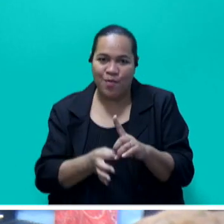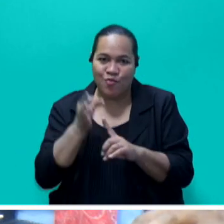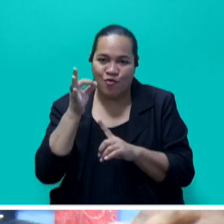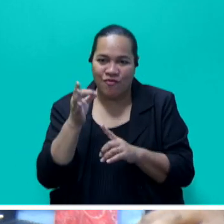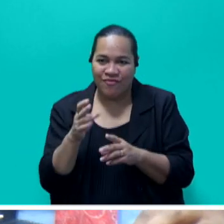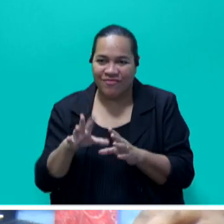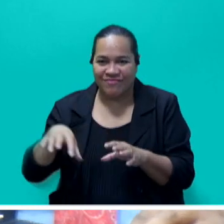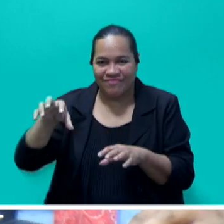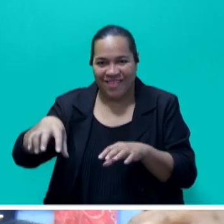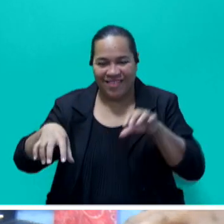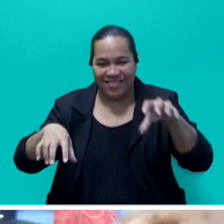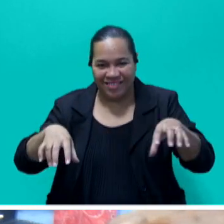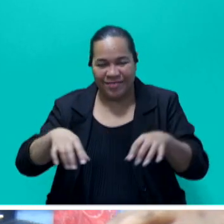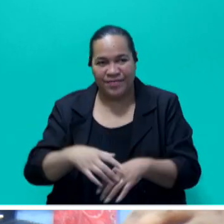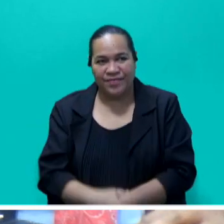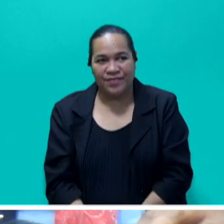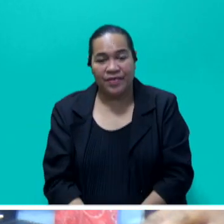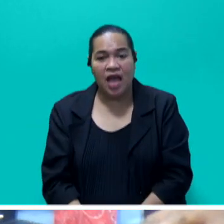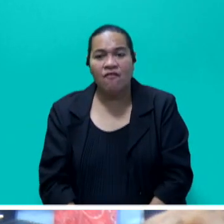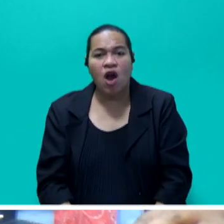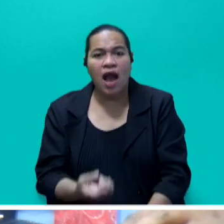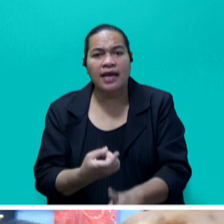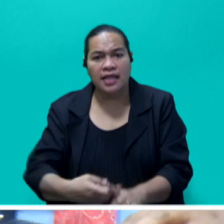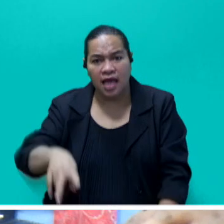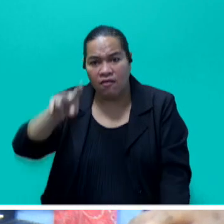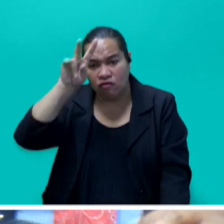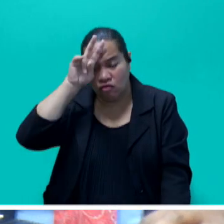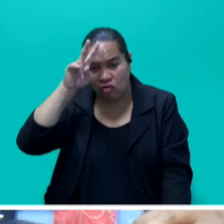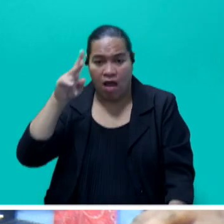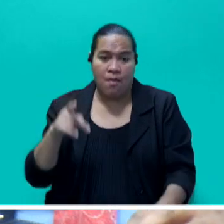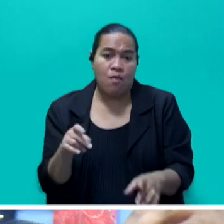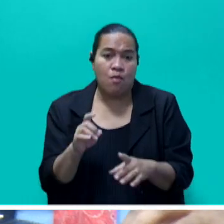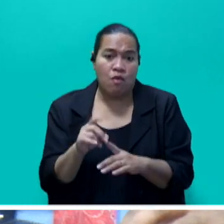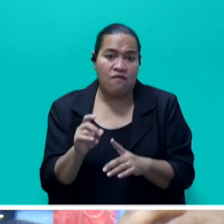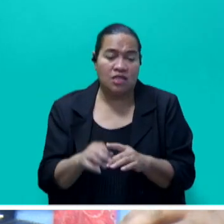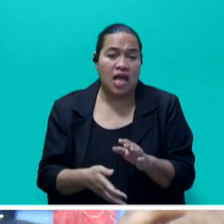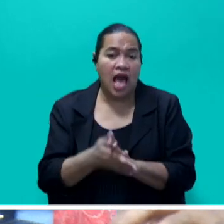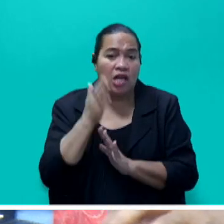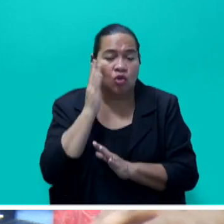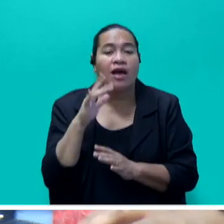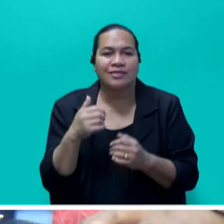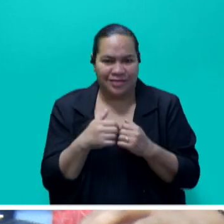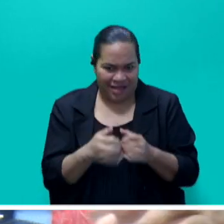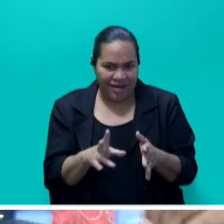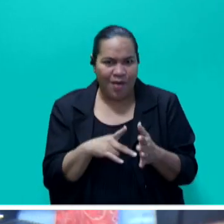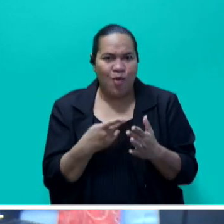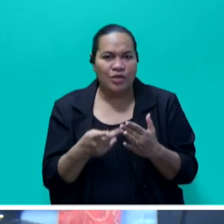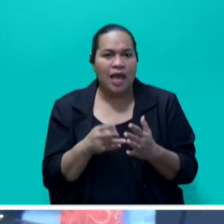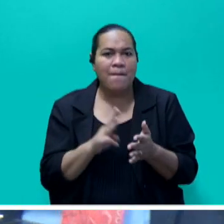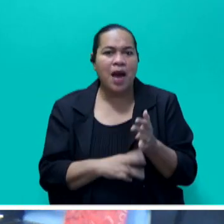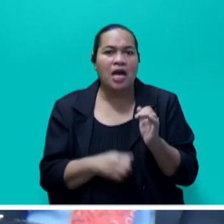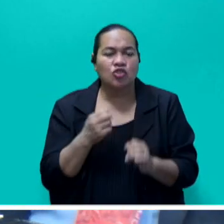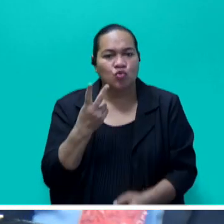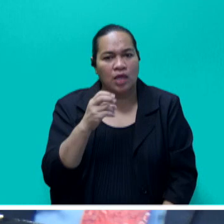facility. Mr. Speaker, sir, for Kadavu Provincial High School, the project also started in March